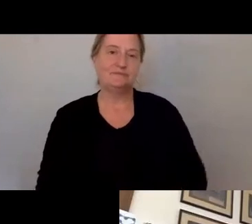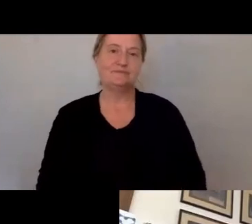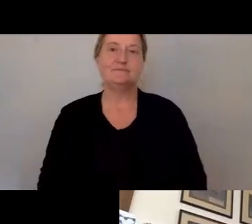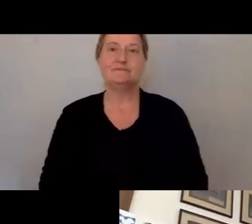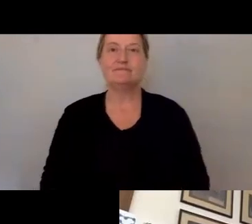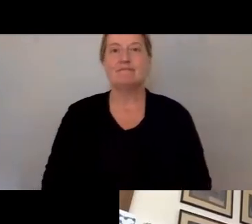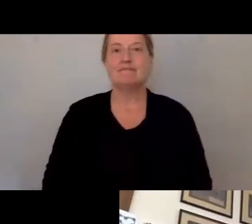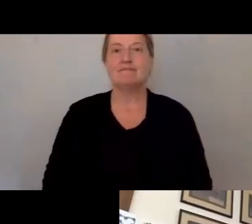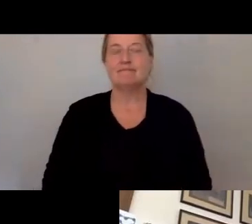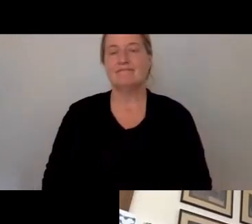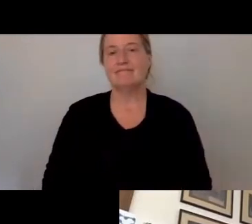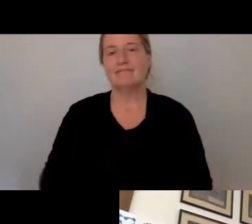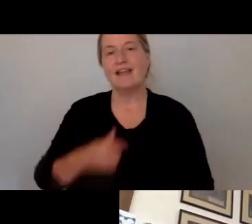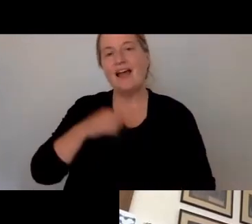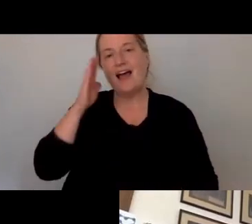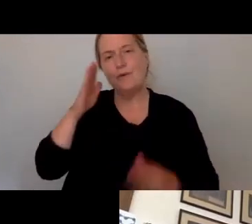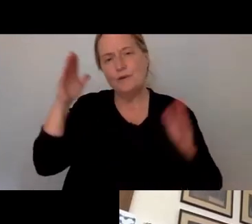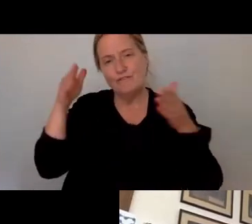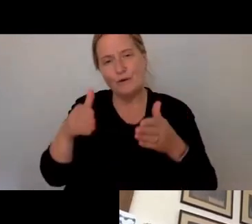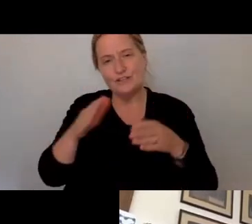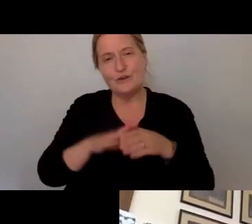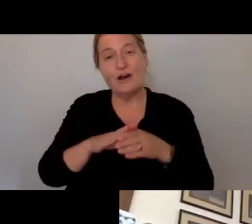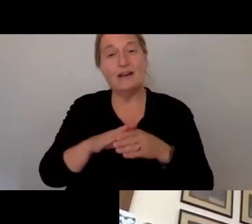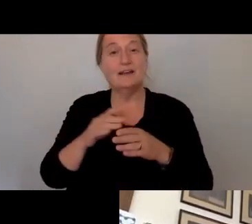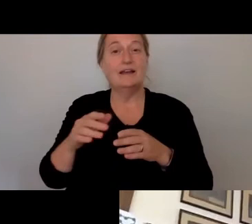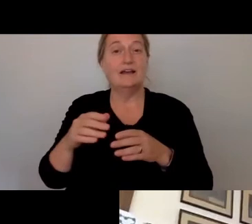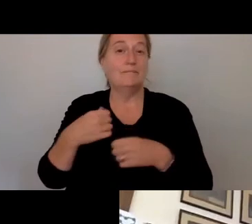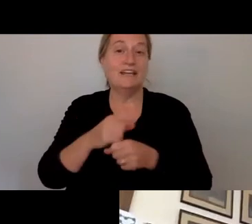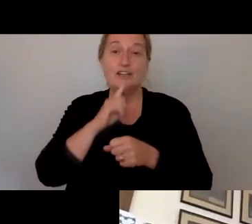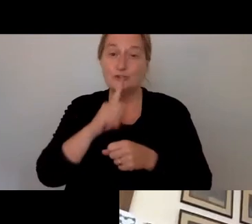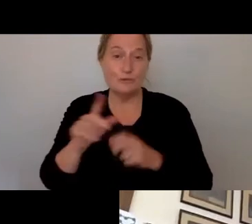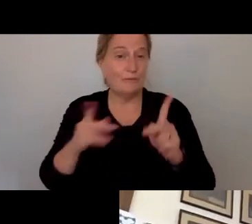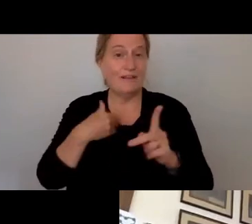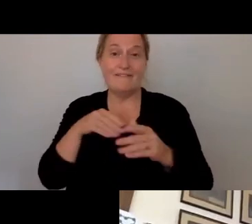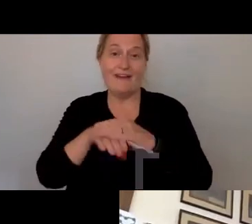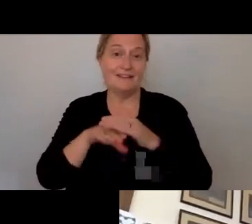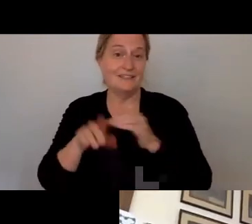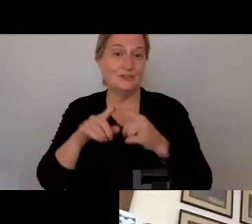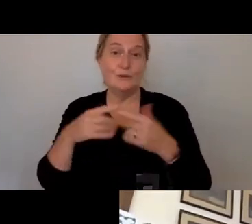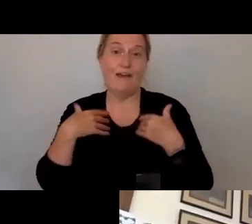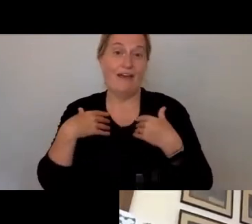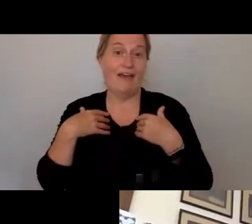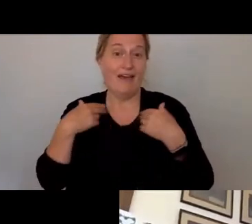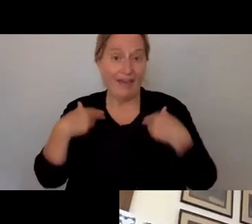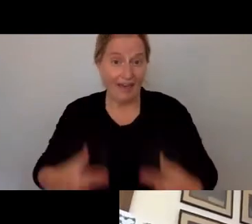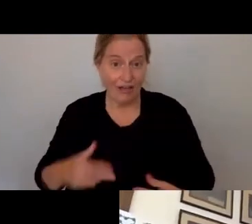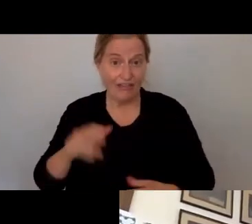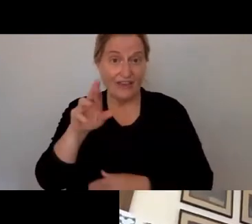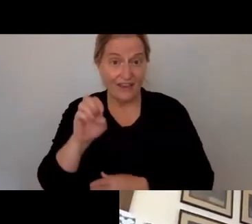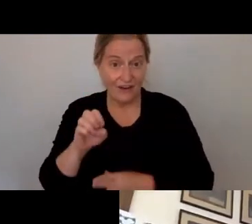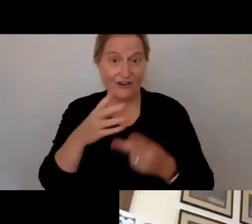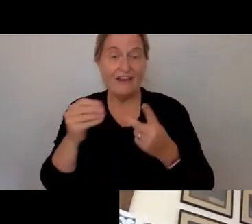I would zero in on the assurance of access to health care and long-term care. We've been messing around with, and